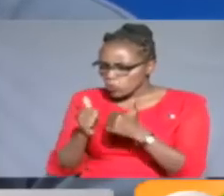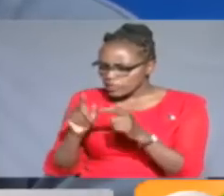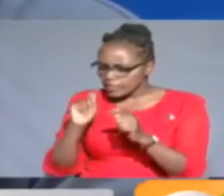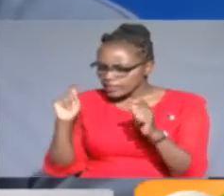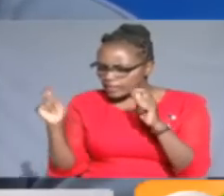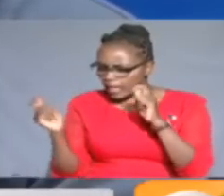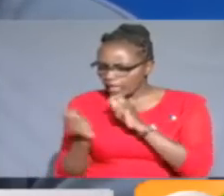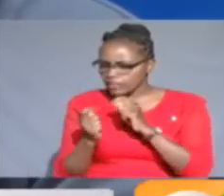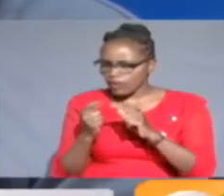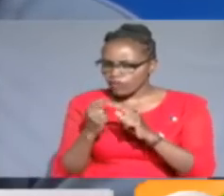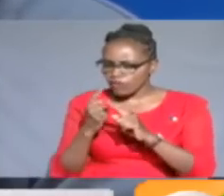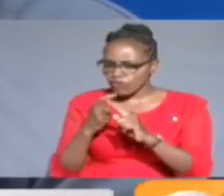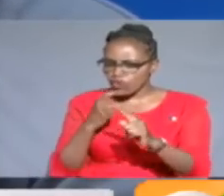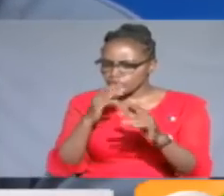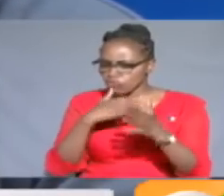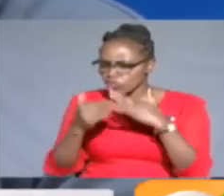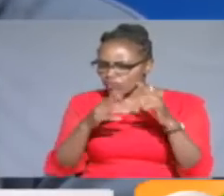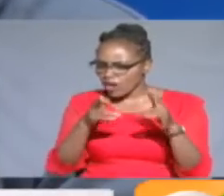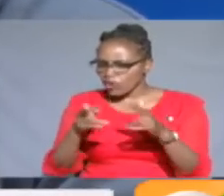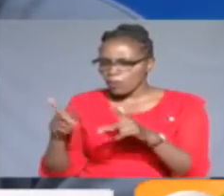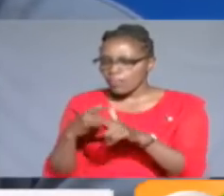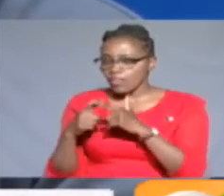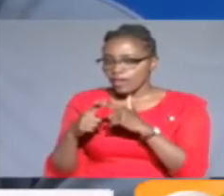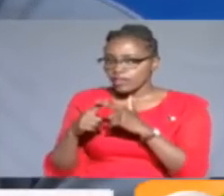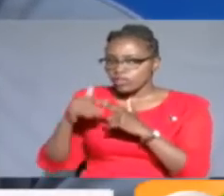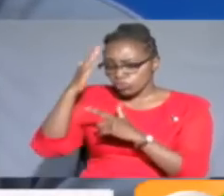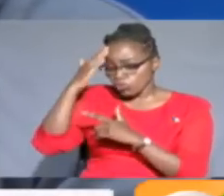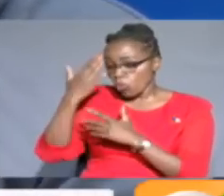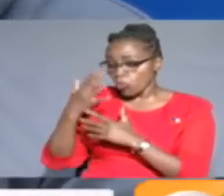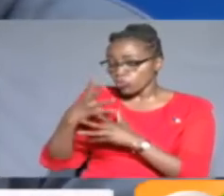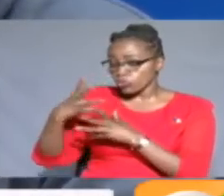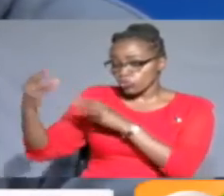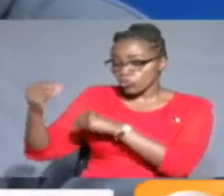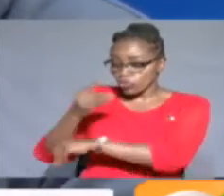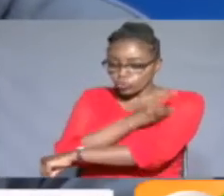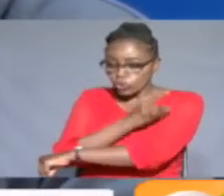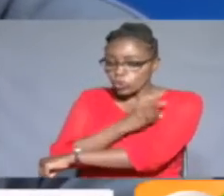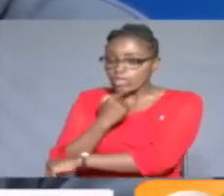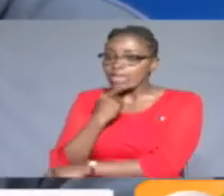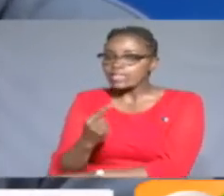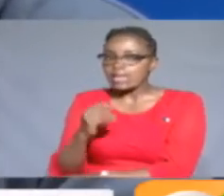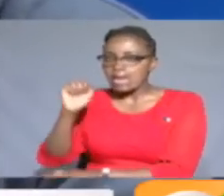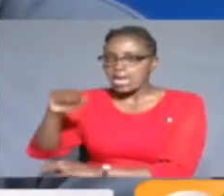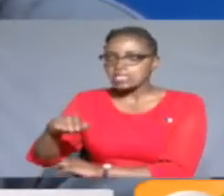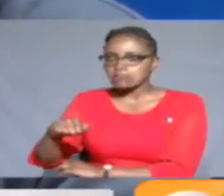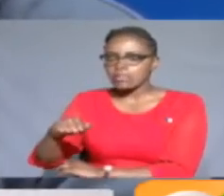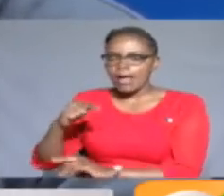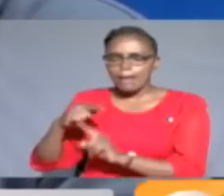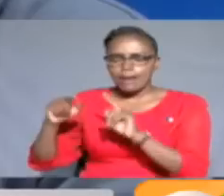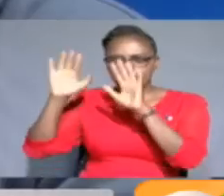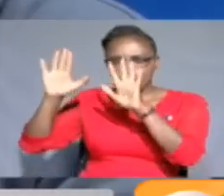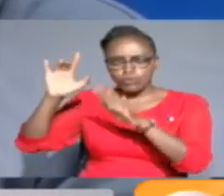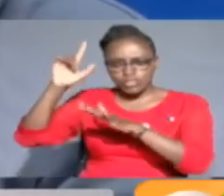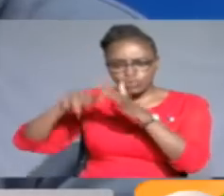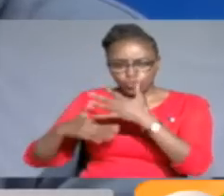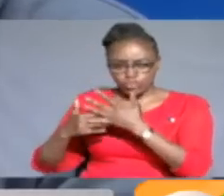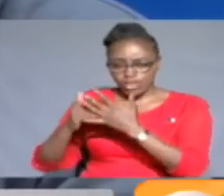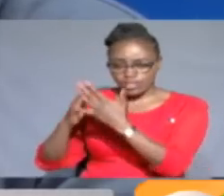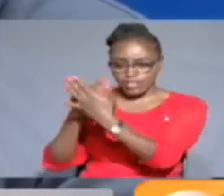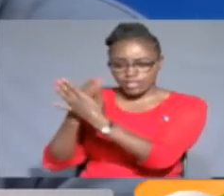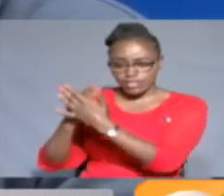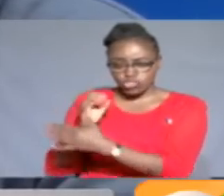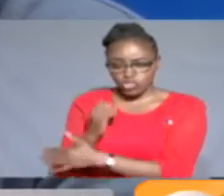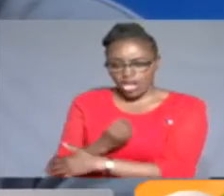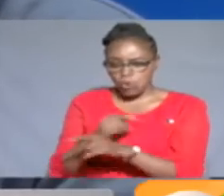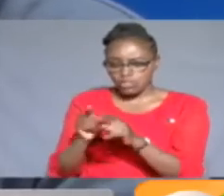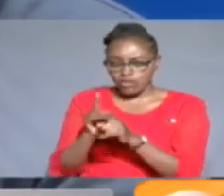changing from what you are used as normal, then you are able to alert your health provider. But more importantly, our suggestion as